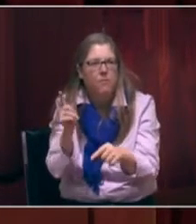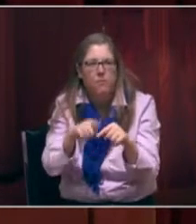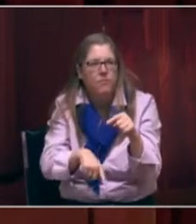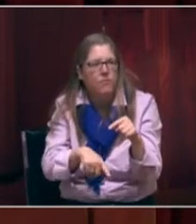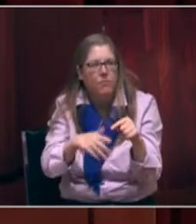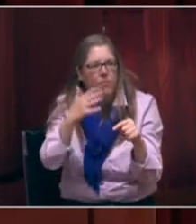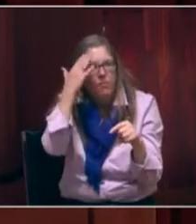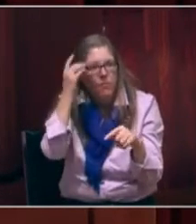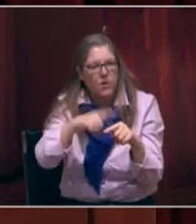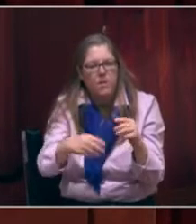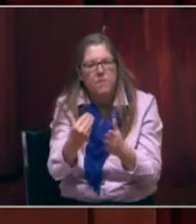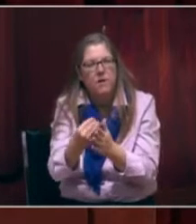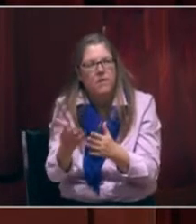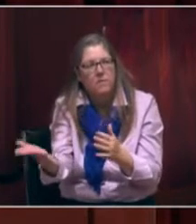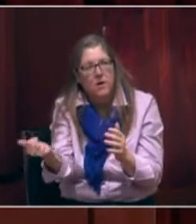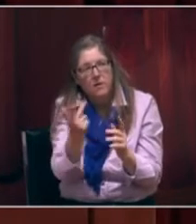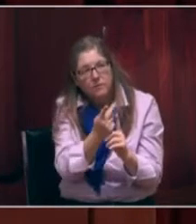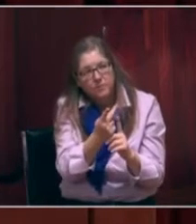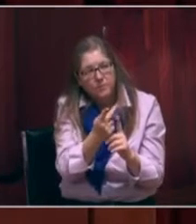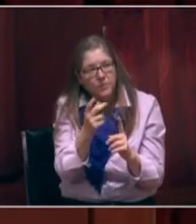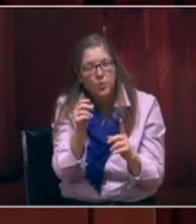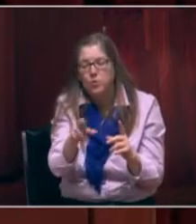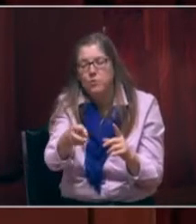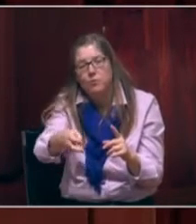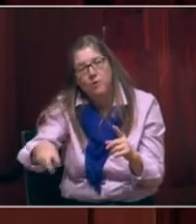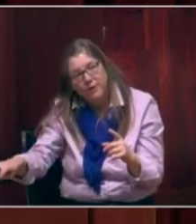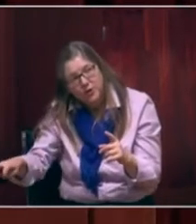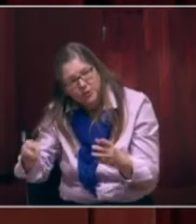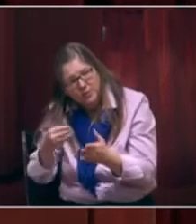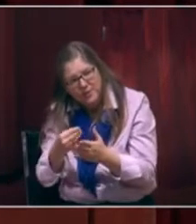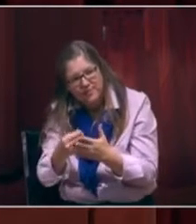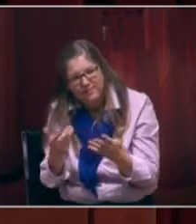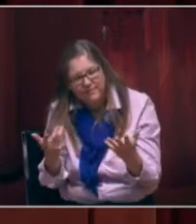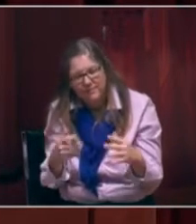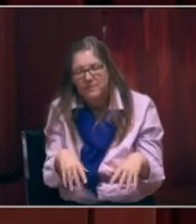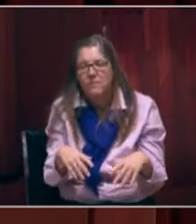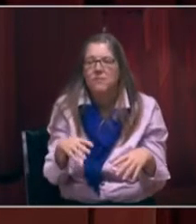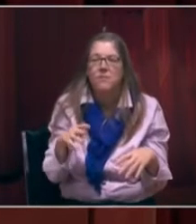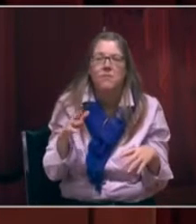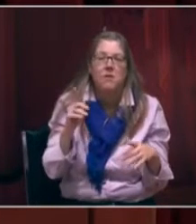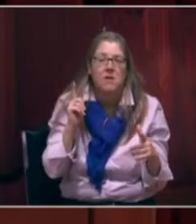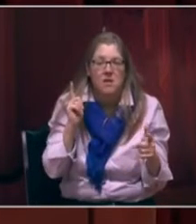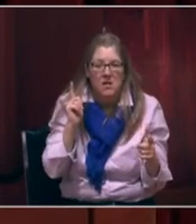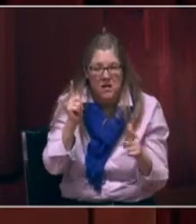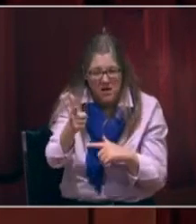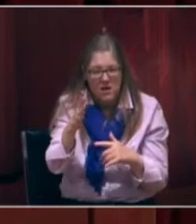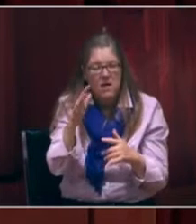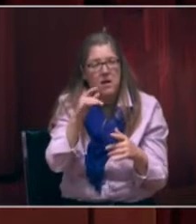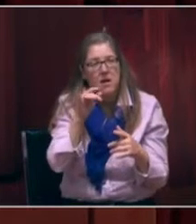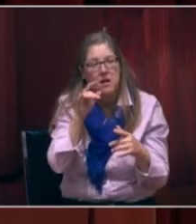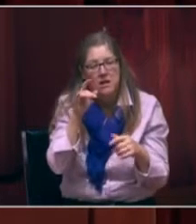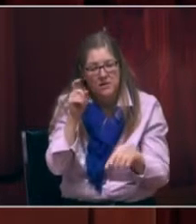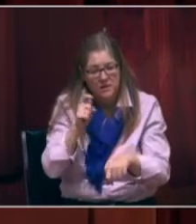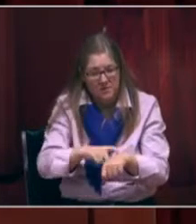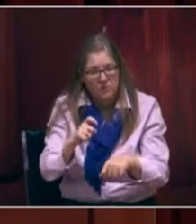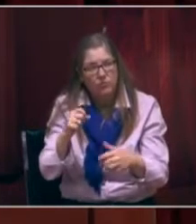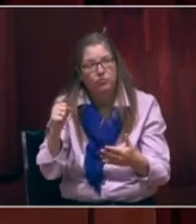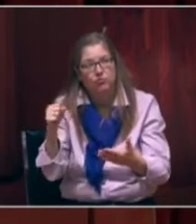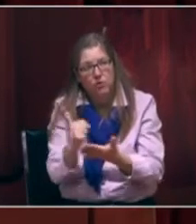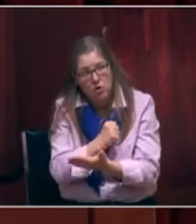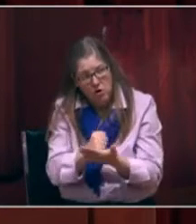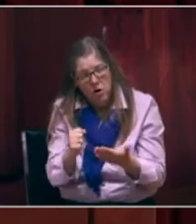not a way to refund that or transfer the funding to another. When we get to the point where, again, we're doing this by credit card, you'll be able to do